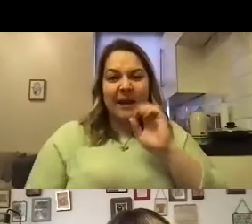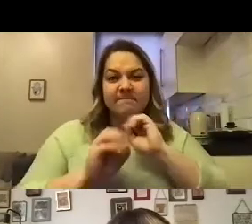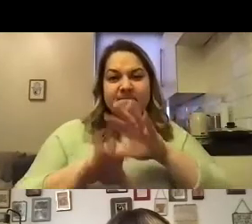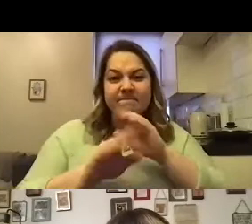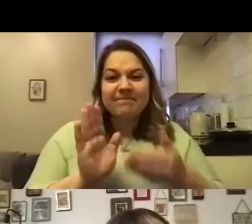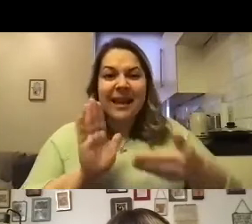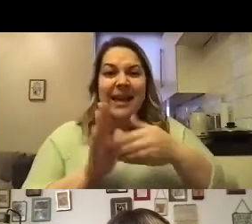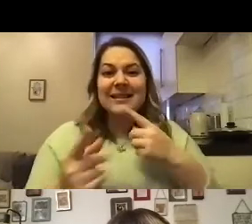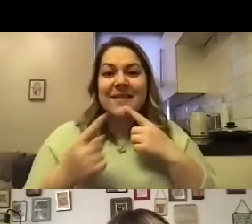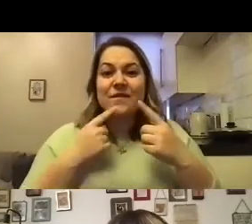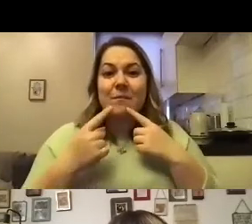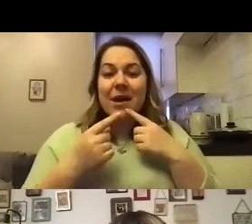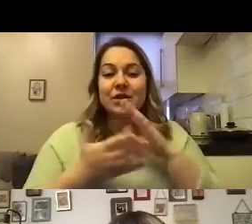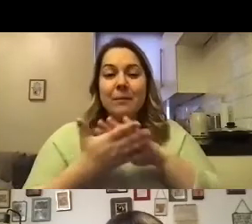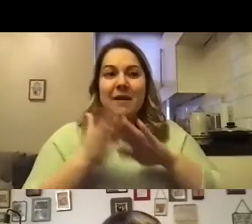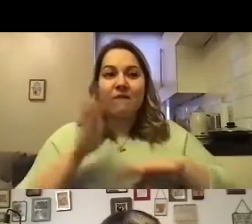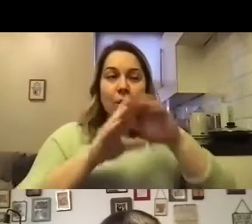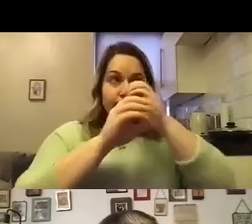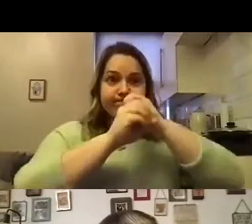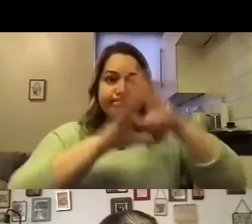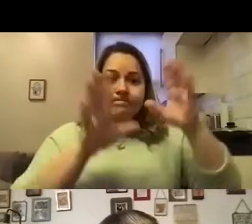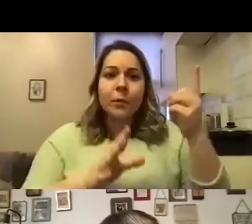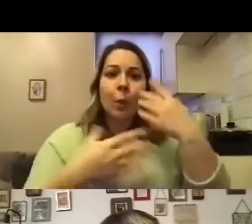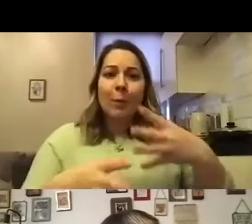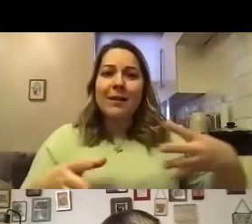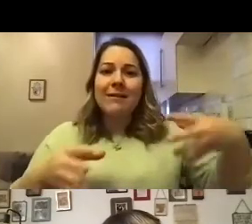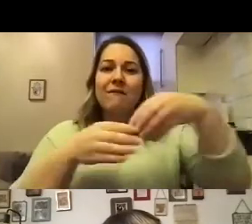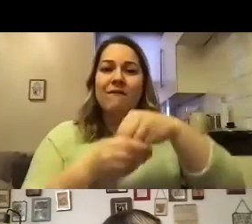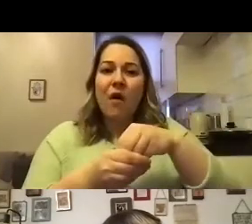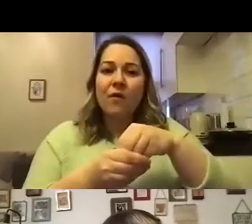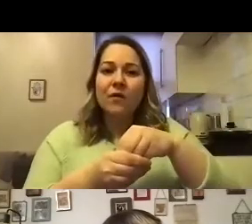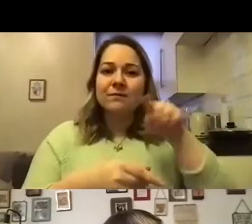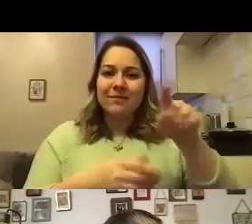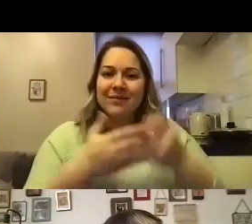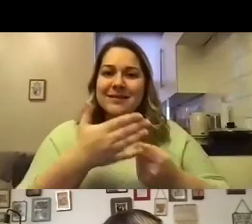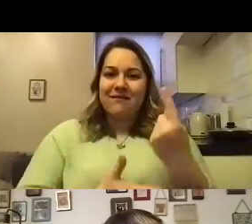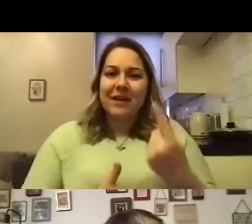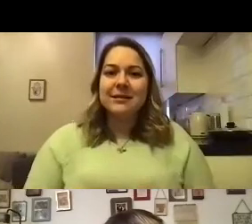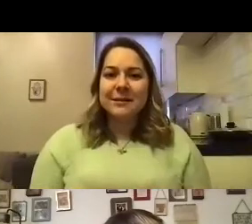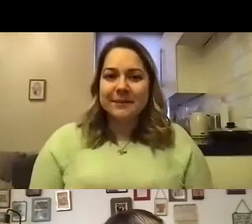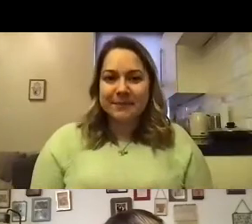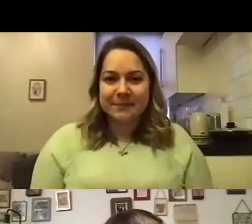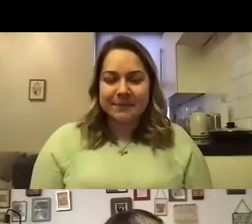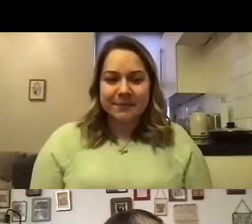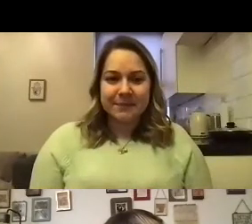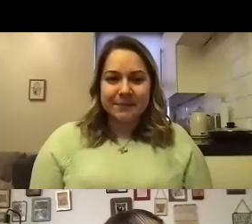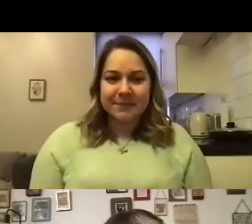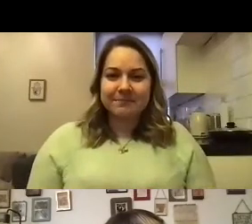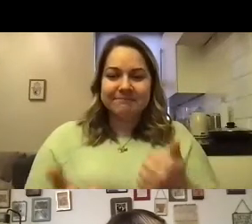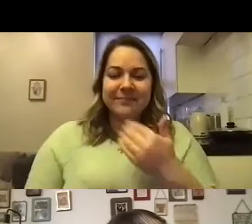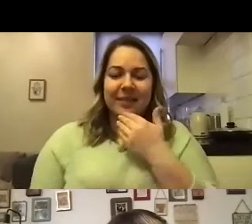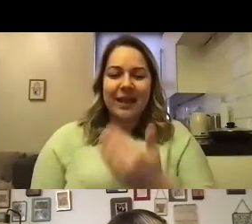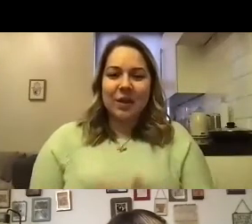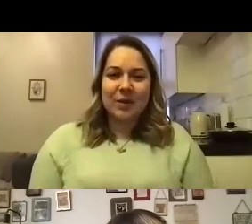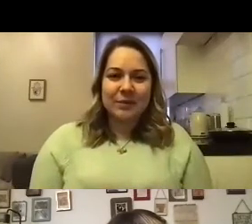so we get a full picture of everybody that was involved. That's it. Wonderful. Thanks so much, Kim.